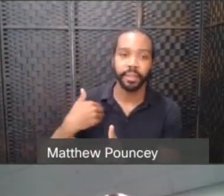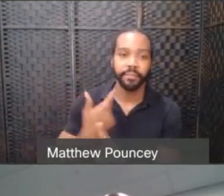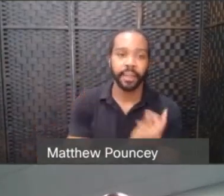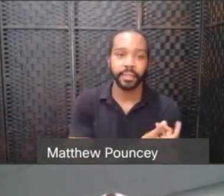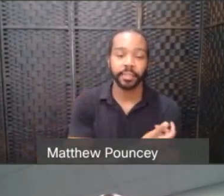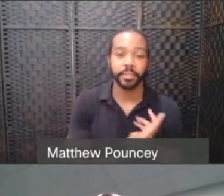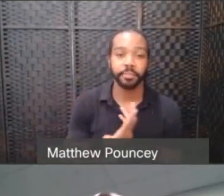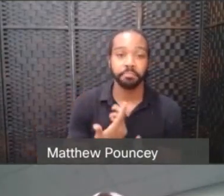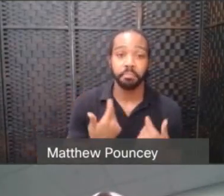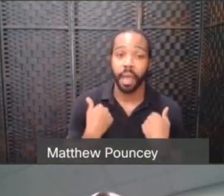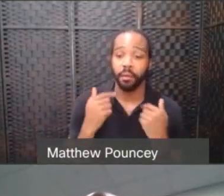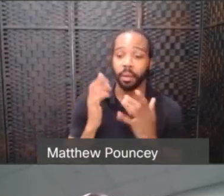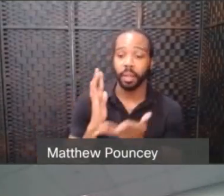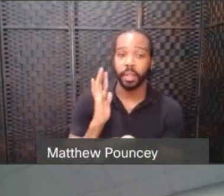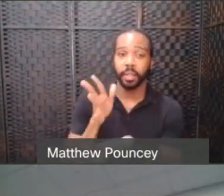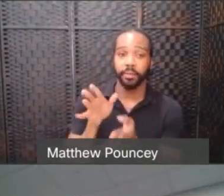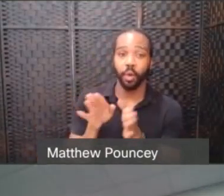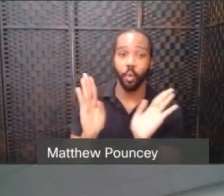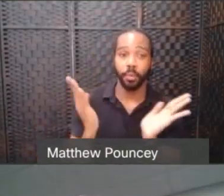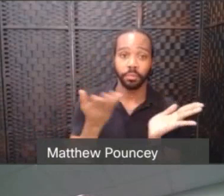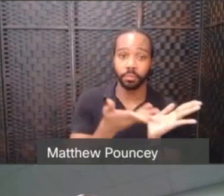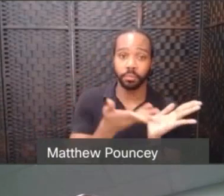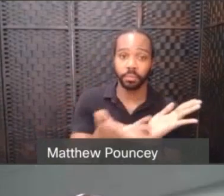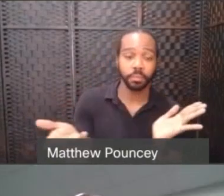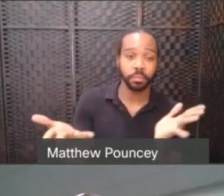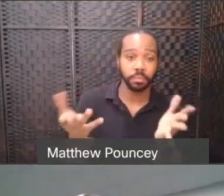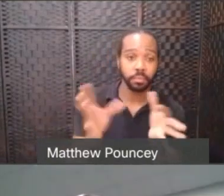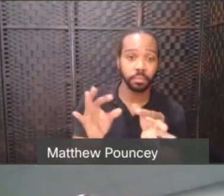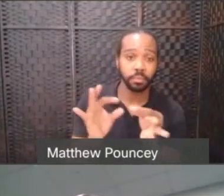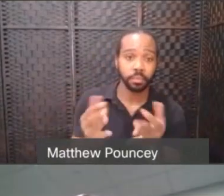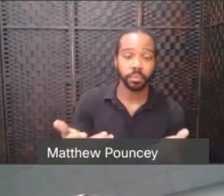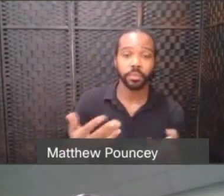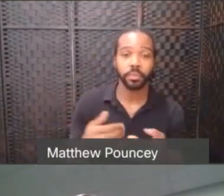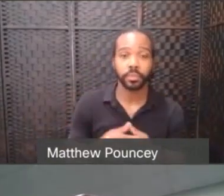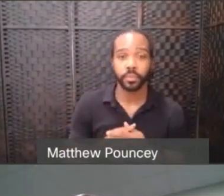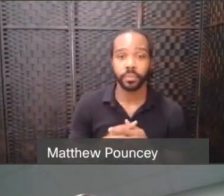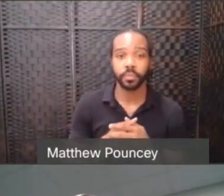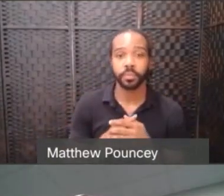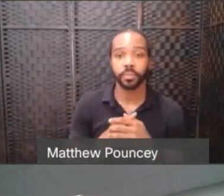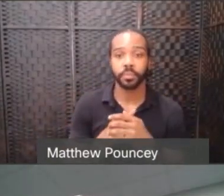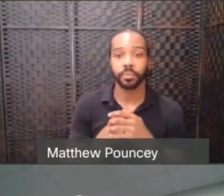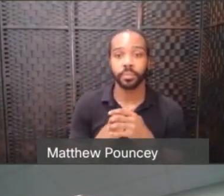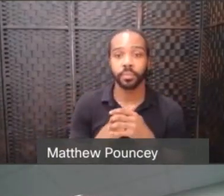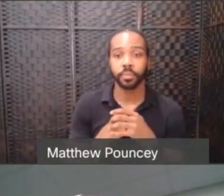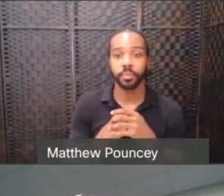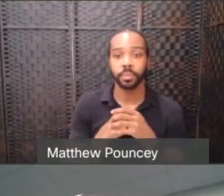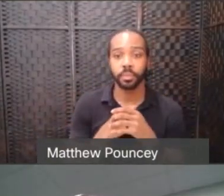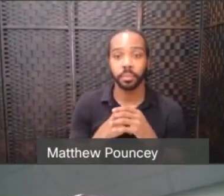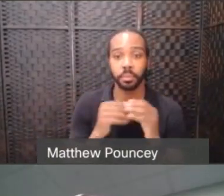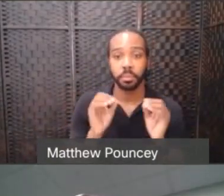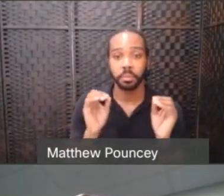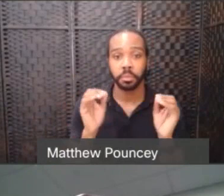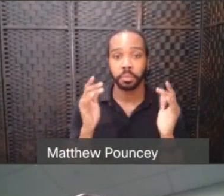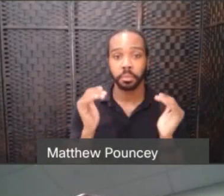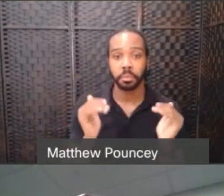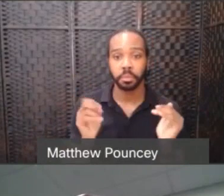So I'll leave that open if anyone wants to chime in on that. And then we'll move forward to, it